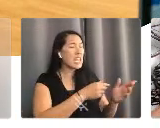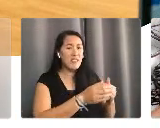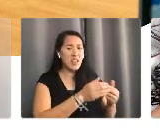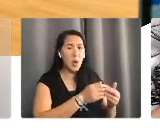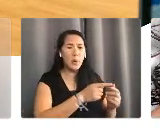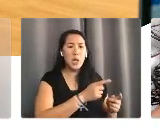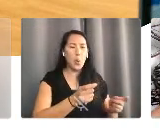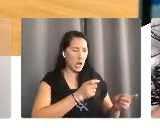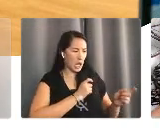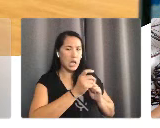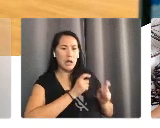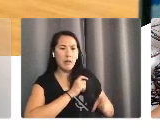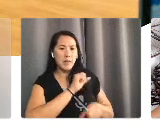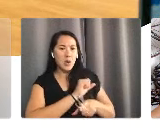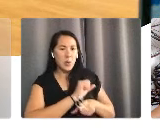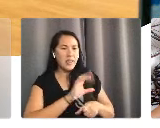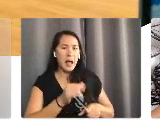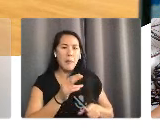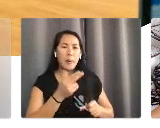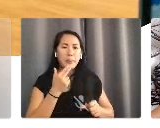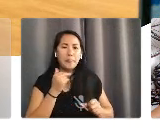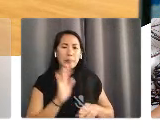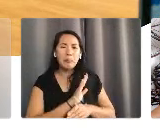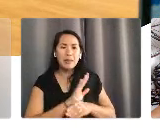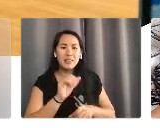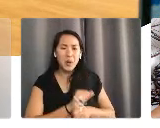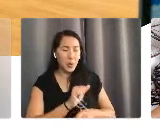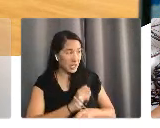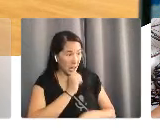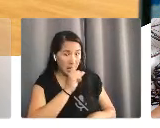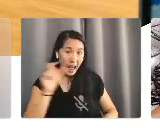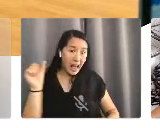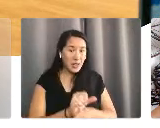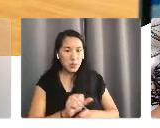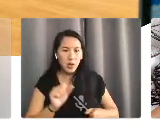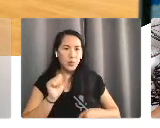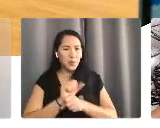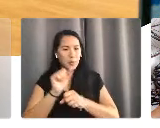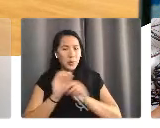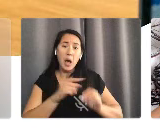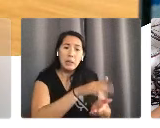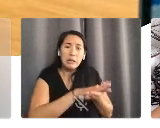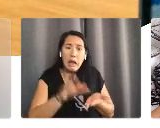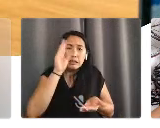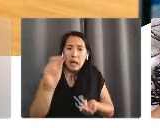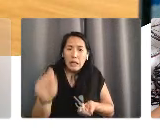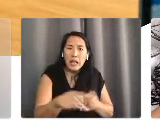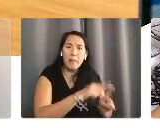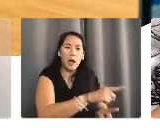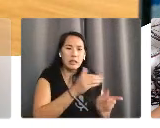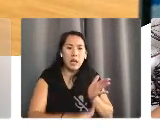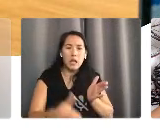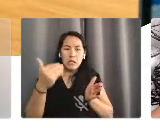which felt more like busy work than contributing meaningfully to closing deals. Now, he's a really nice guy, but this was his pattern. For